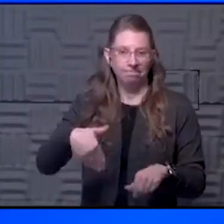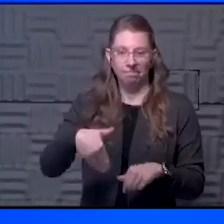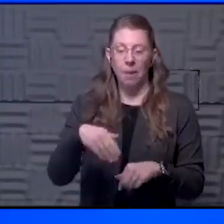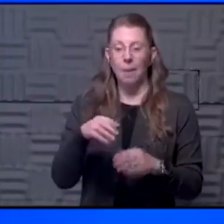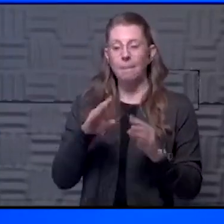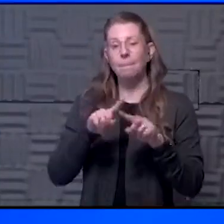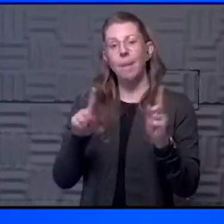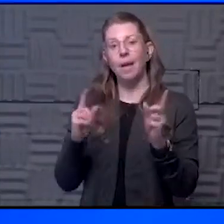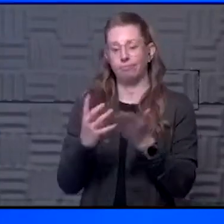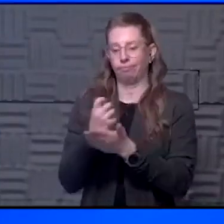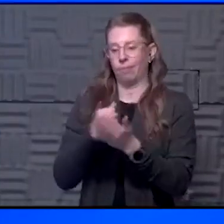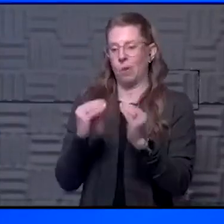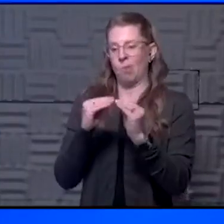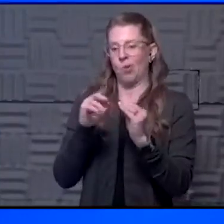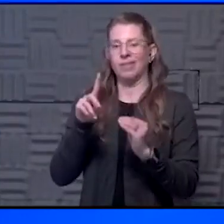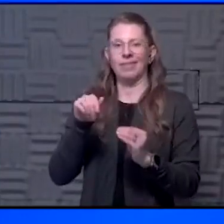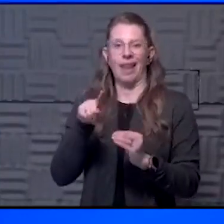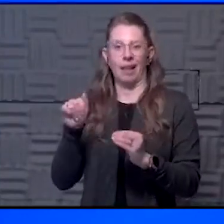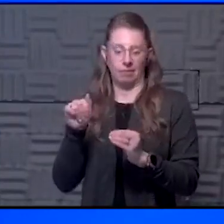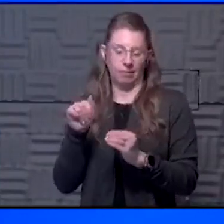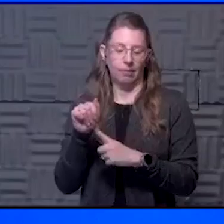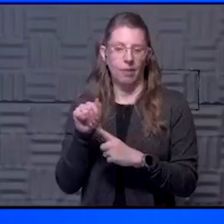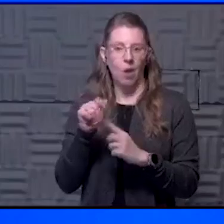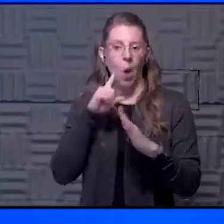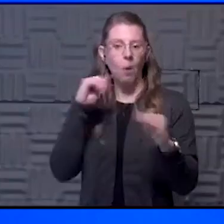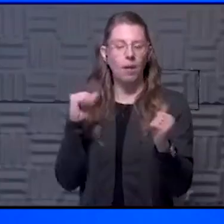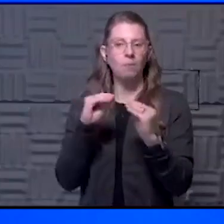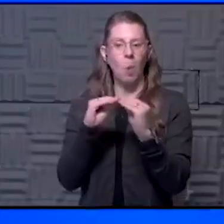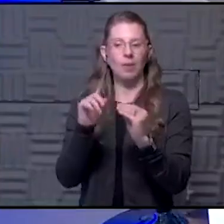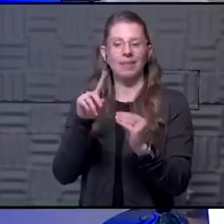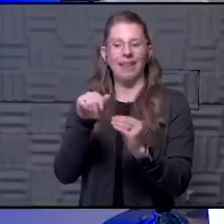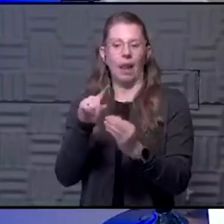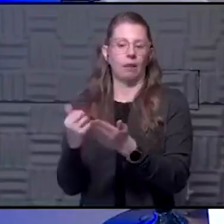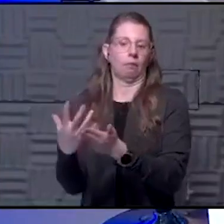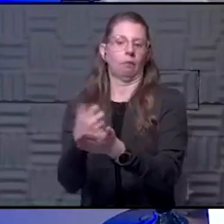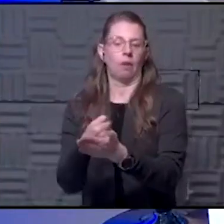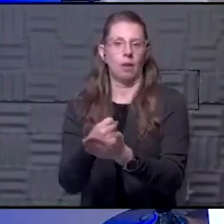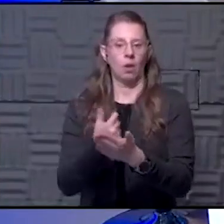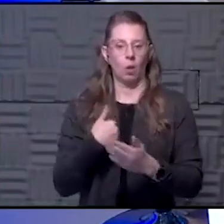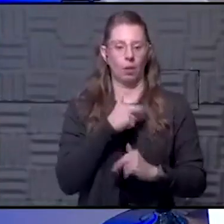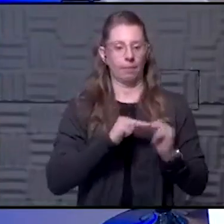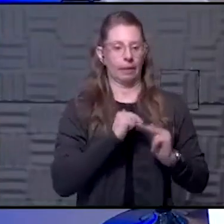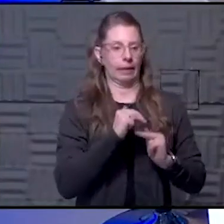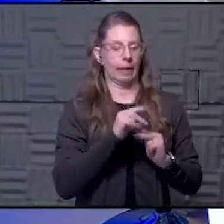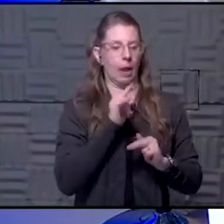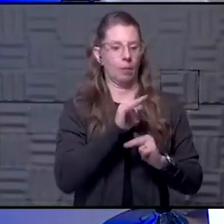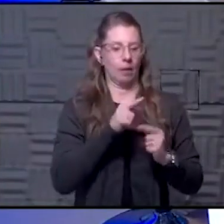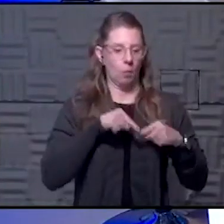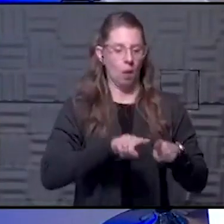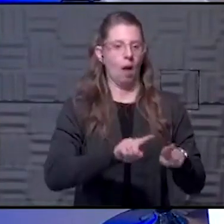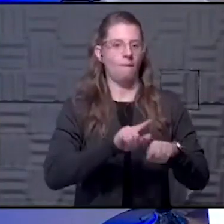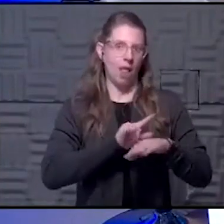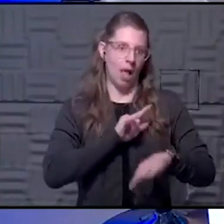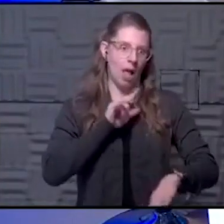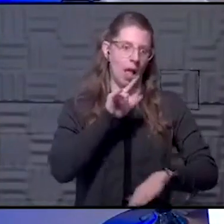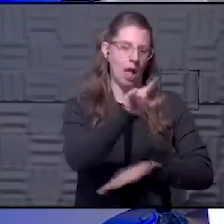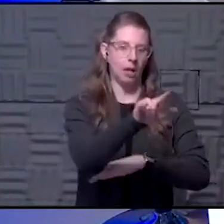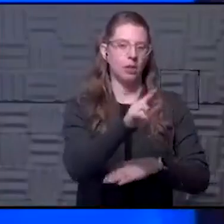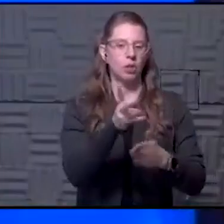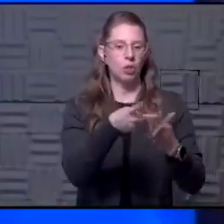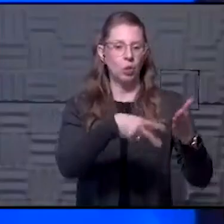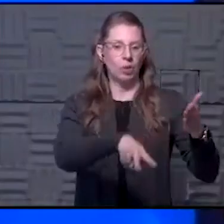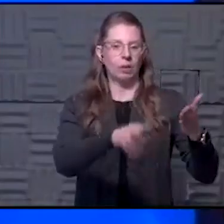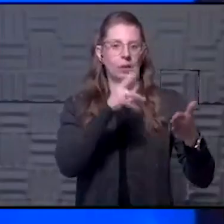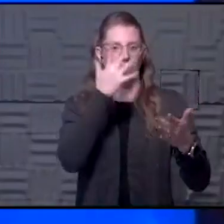the picture will become more clear as more people are vaccinated. We're building the airplane while we fly it, and we're always smarter in 2 weeks than we